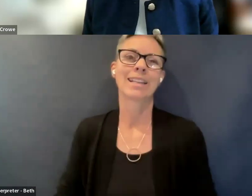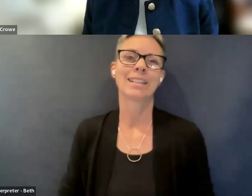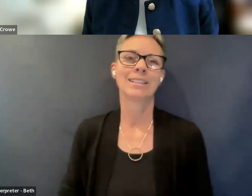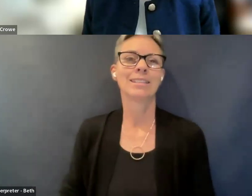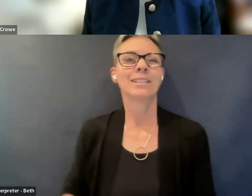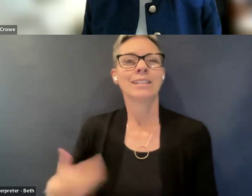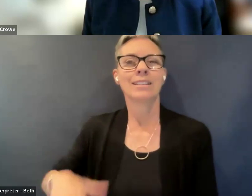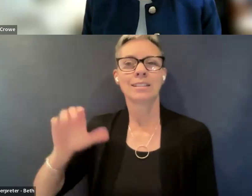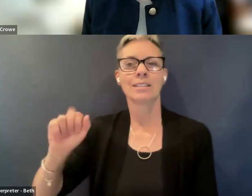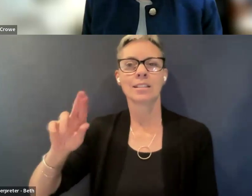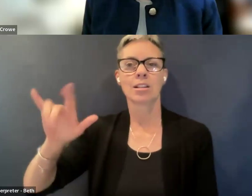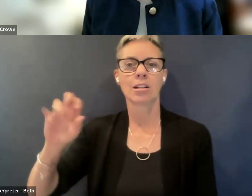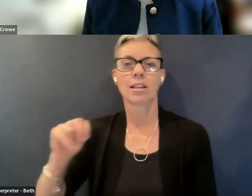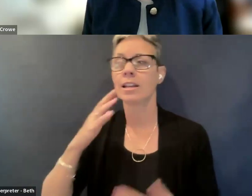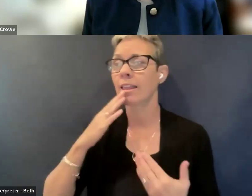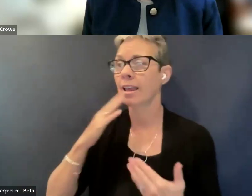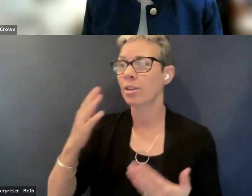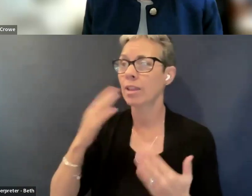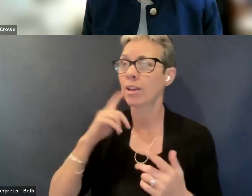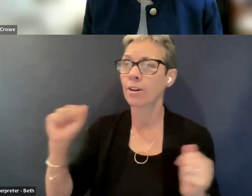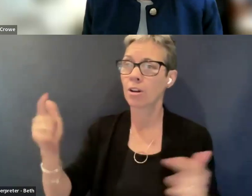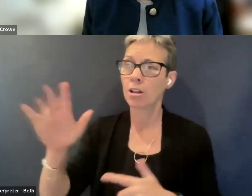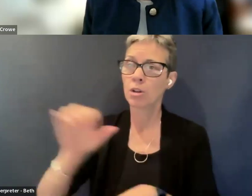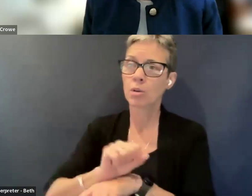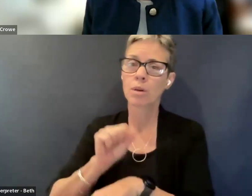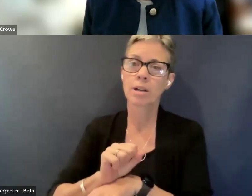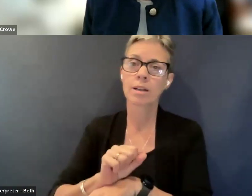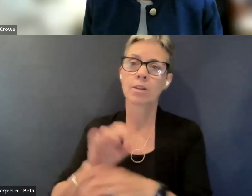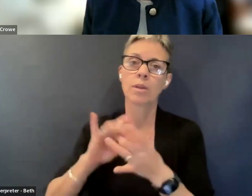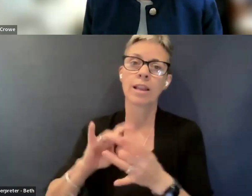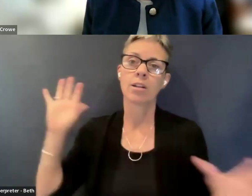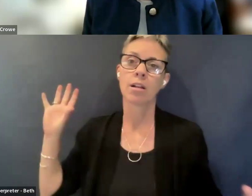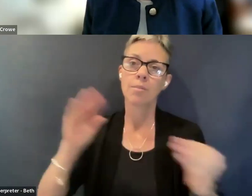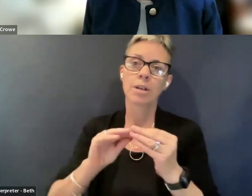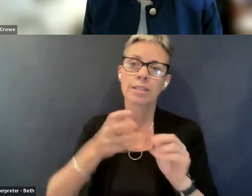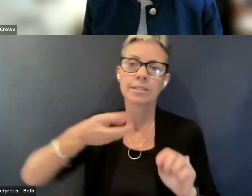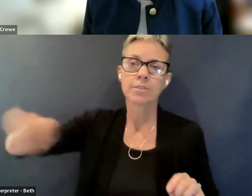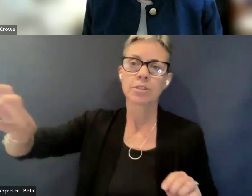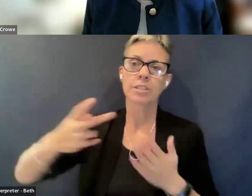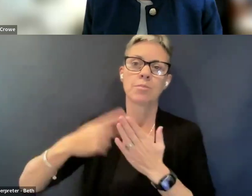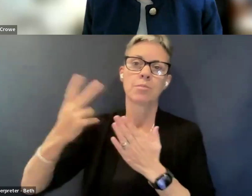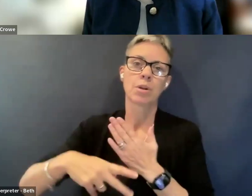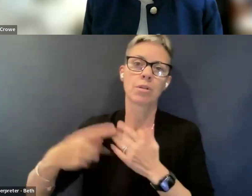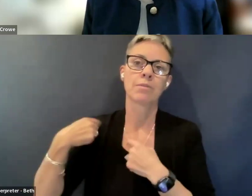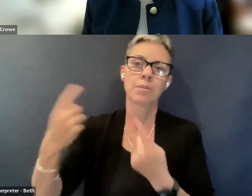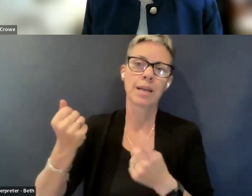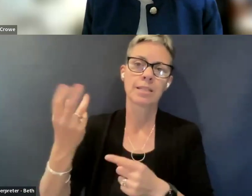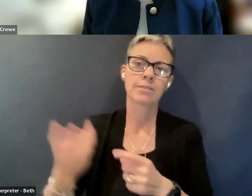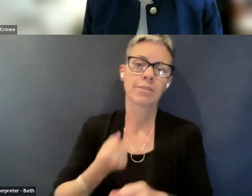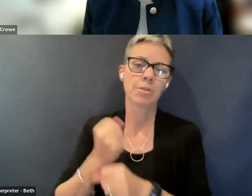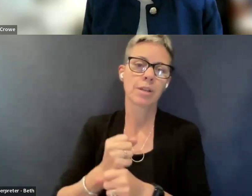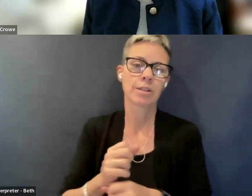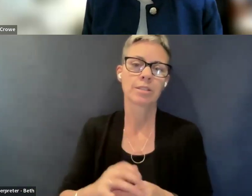Thank you. Thank you for all your work on the comprehensive transition programs over the past few years,